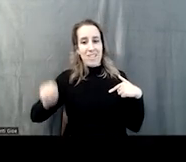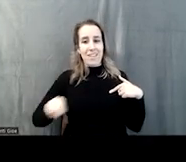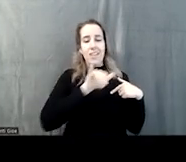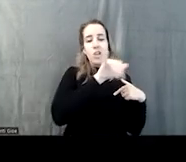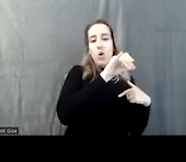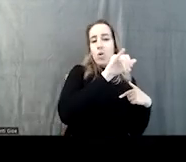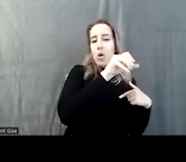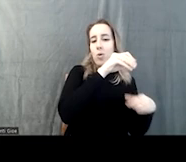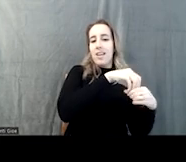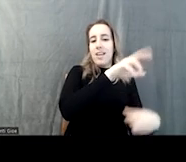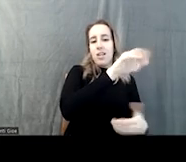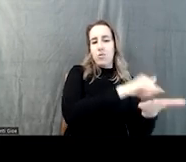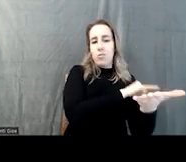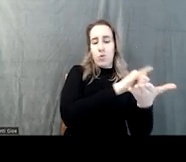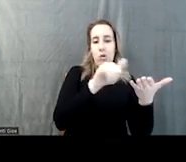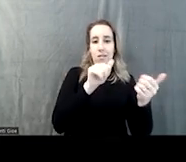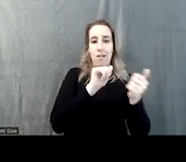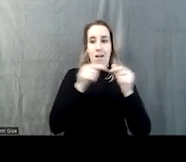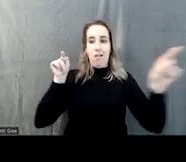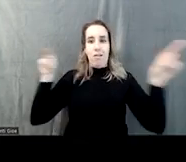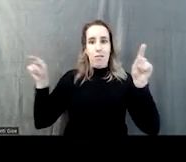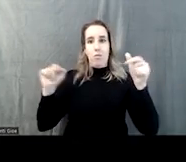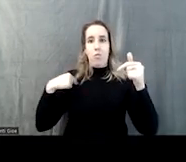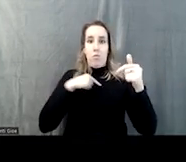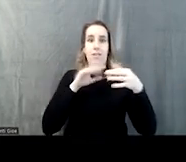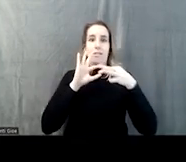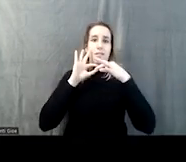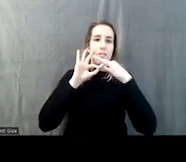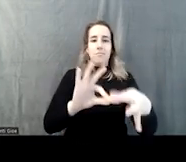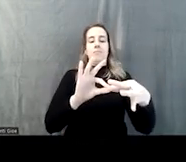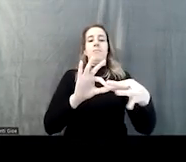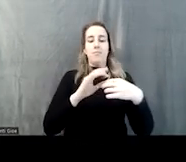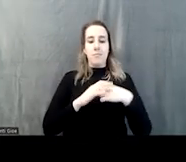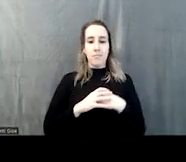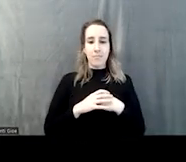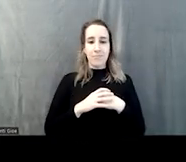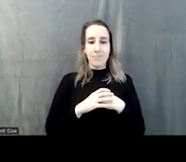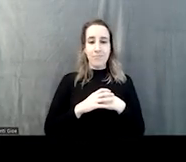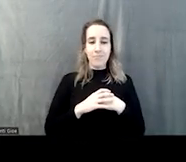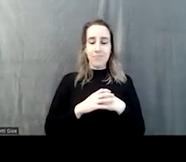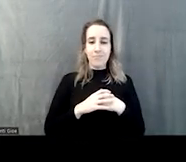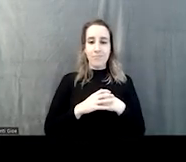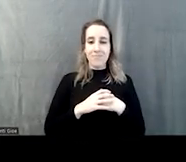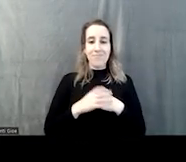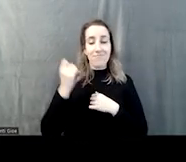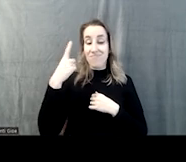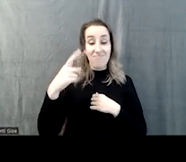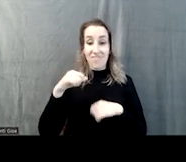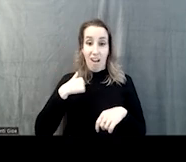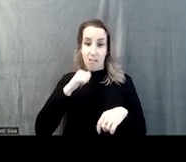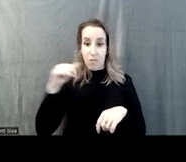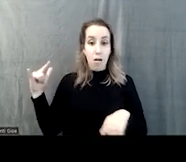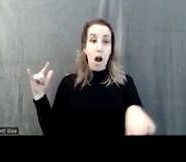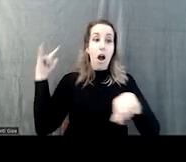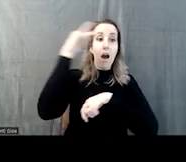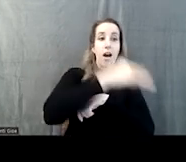stayed connected. And it's and I actually didn't travel to New York